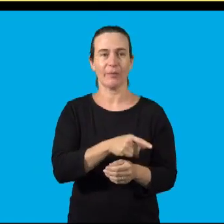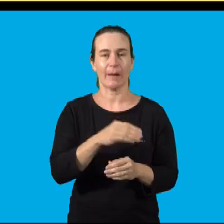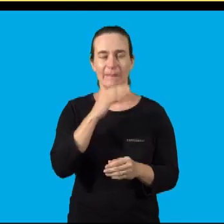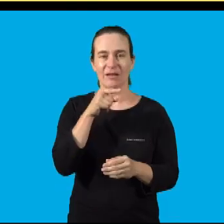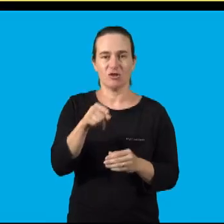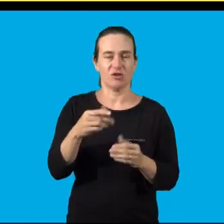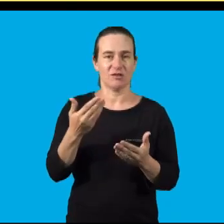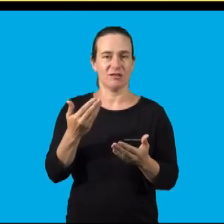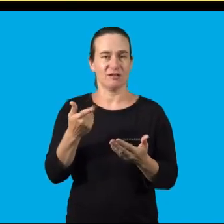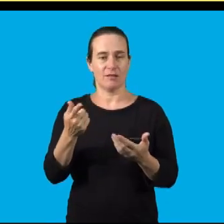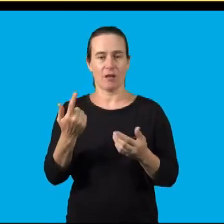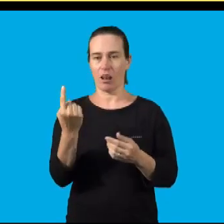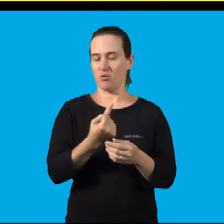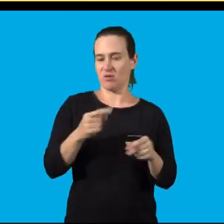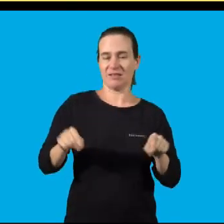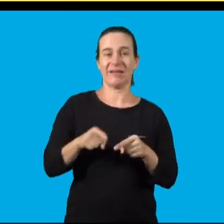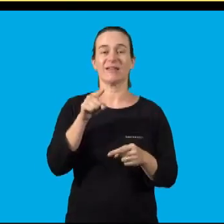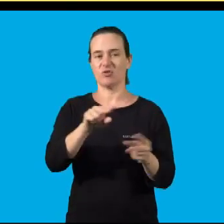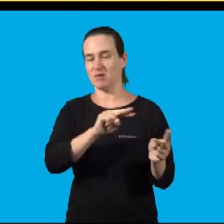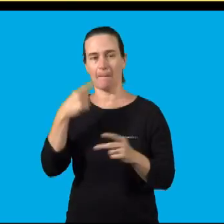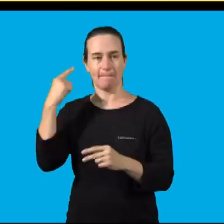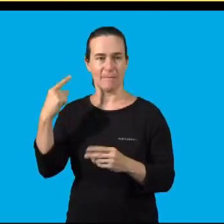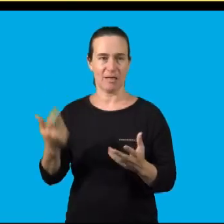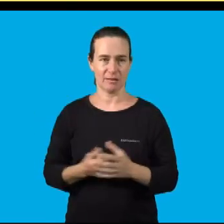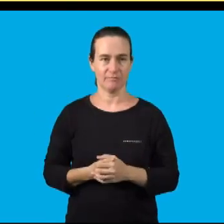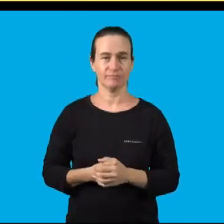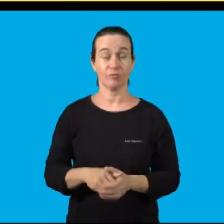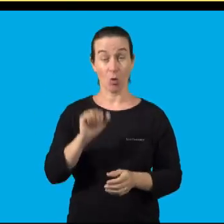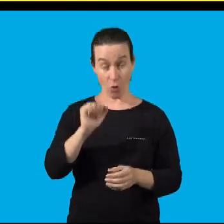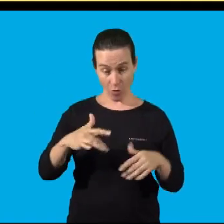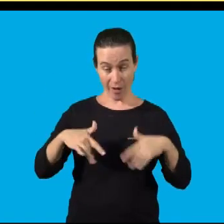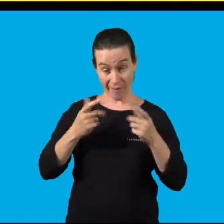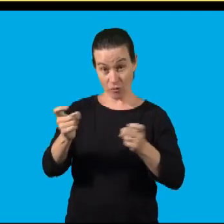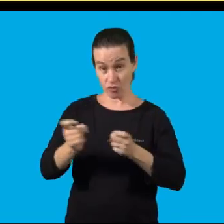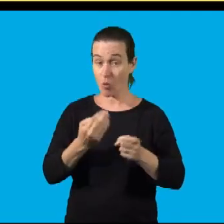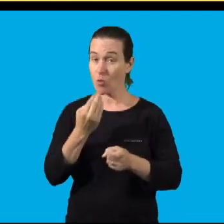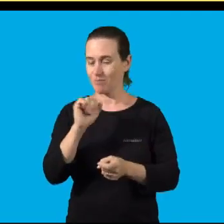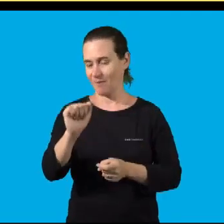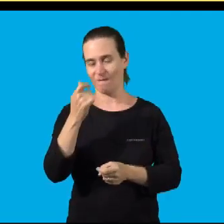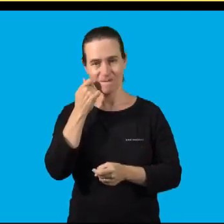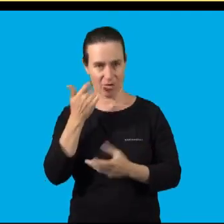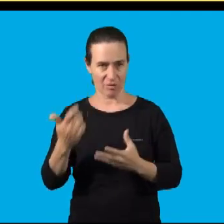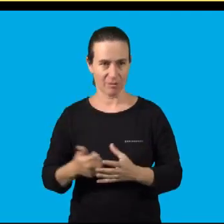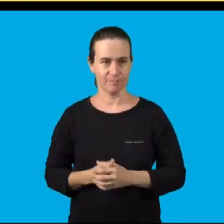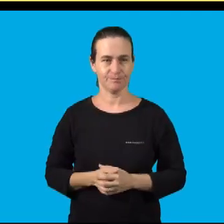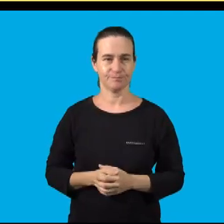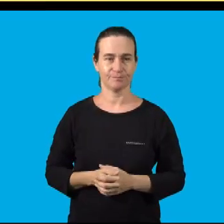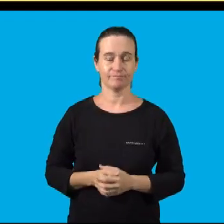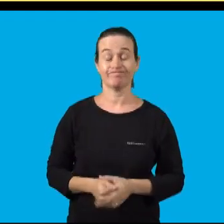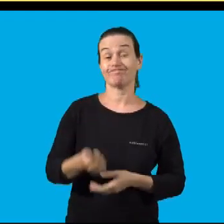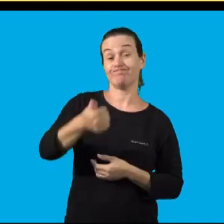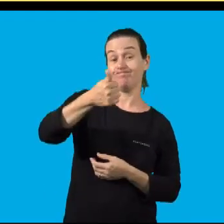vulnerable and she succumbs to madness. Her entire life has been controlled by